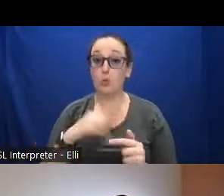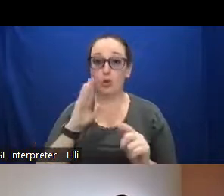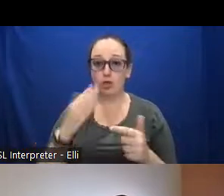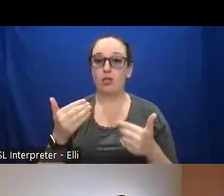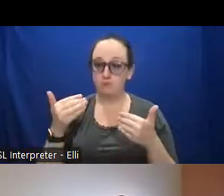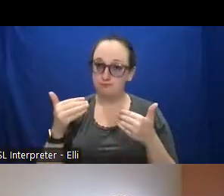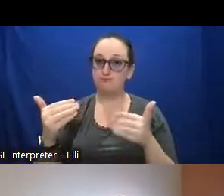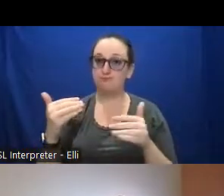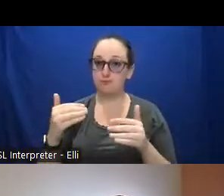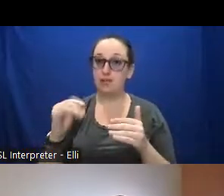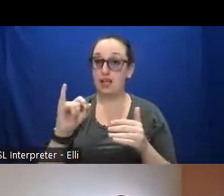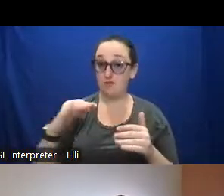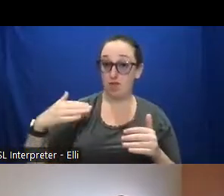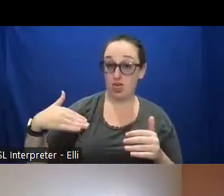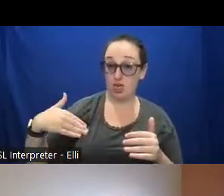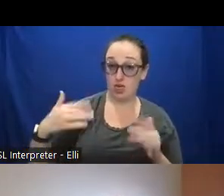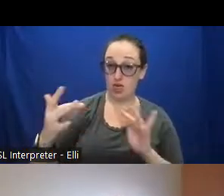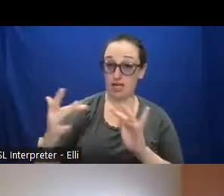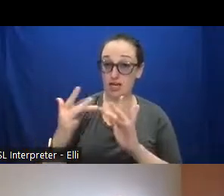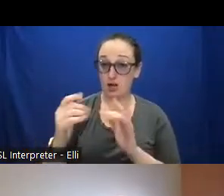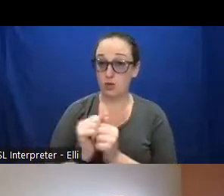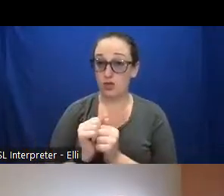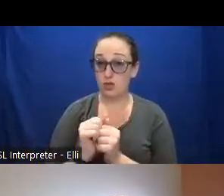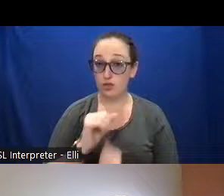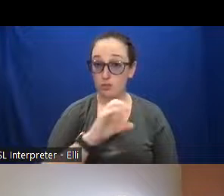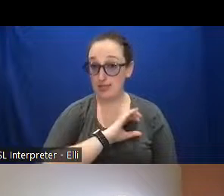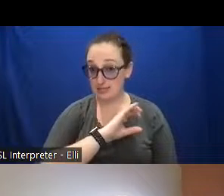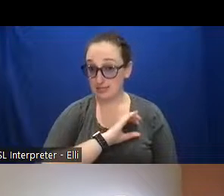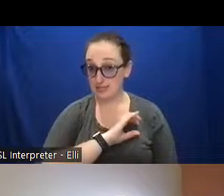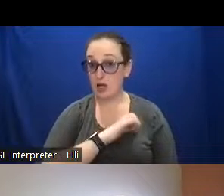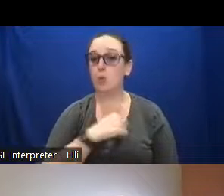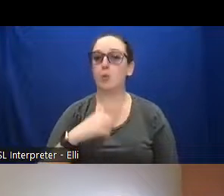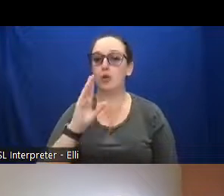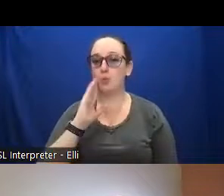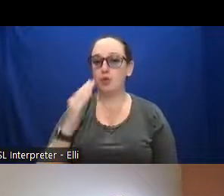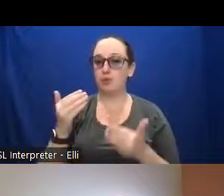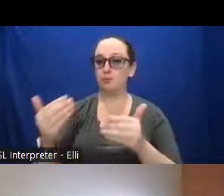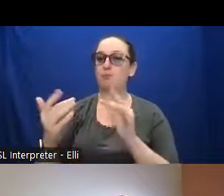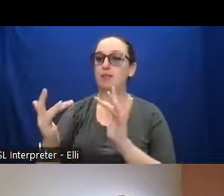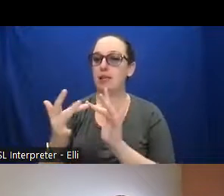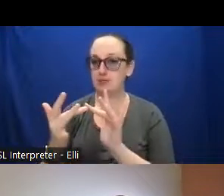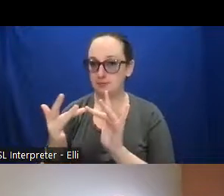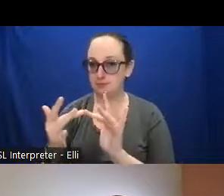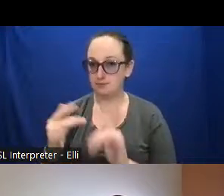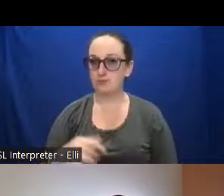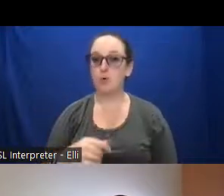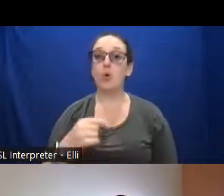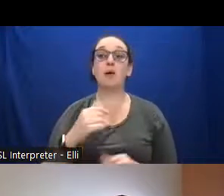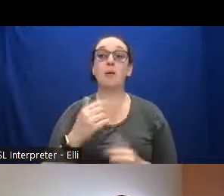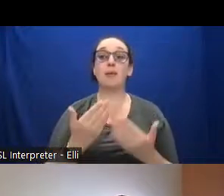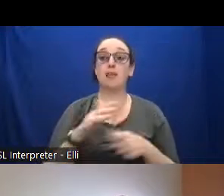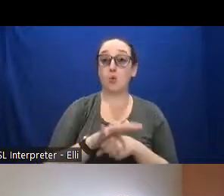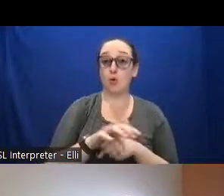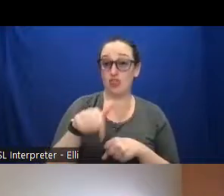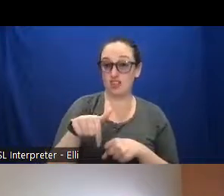them, if they haven't already been connected with local law enforcement or the law enforcement in the jurisdiction in which they were